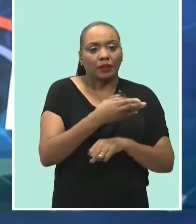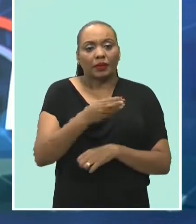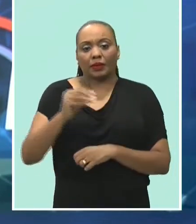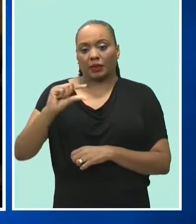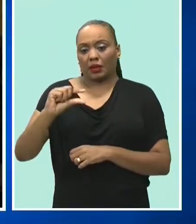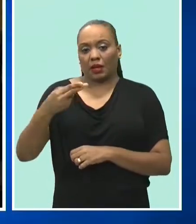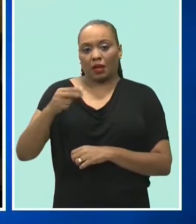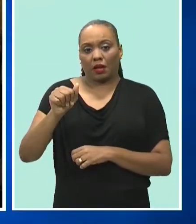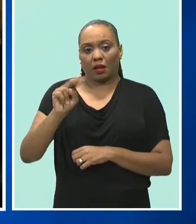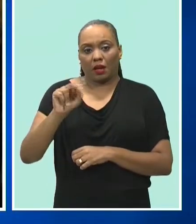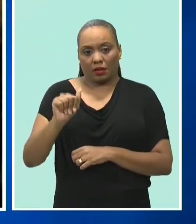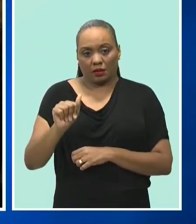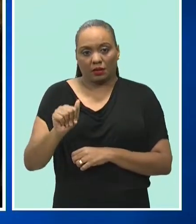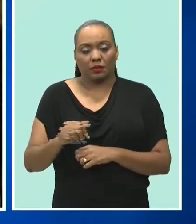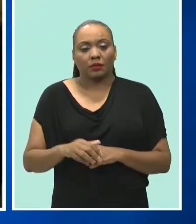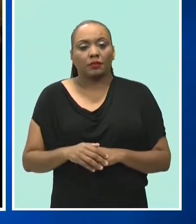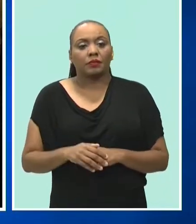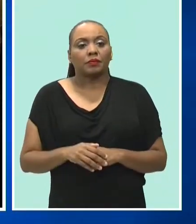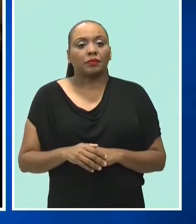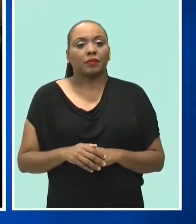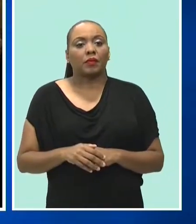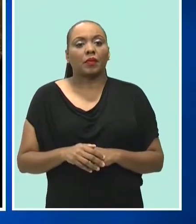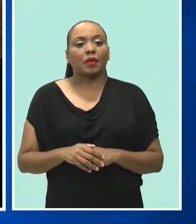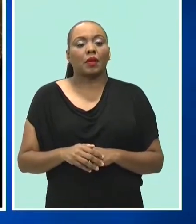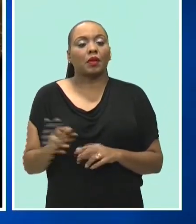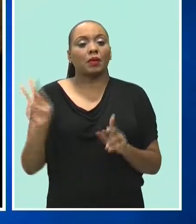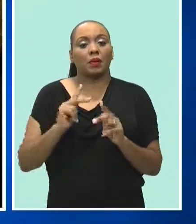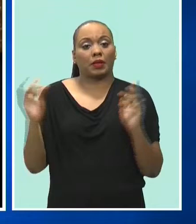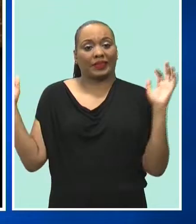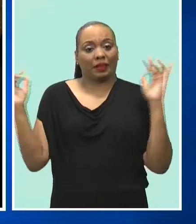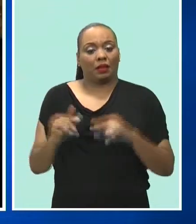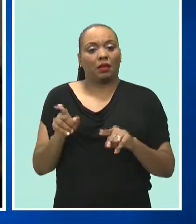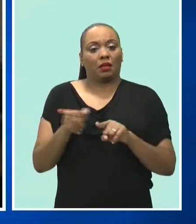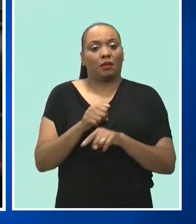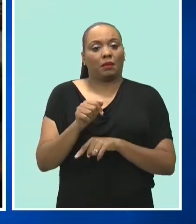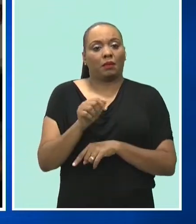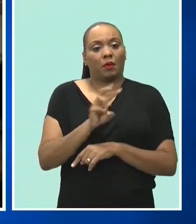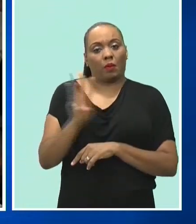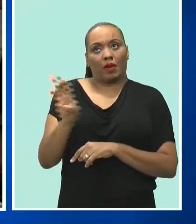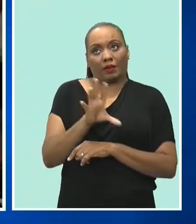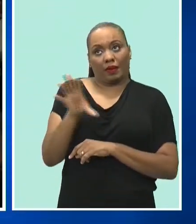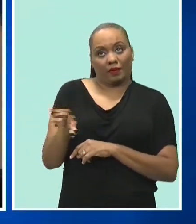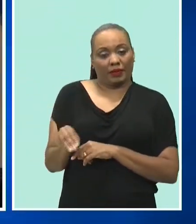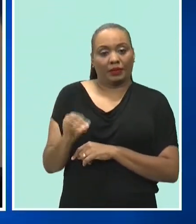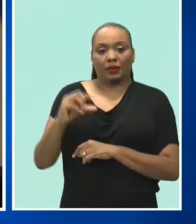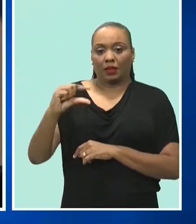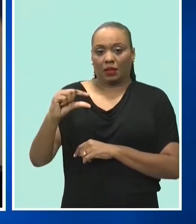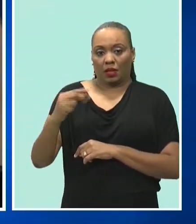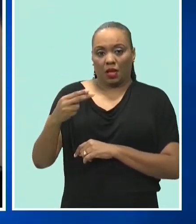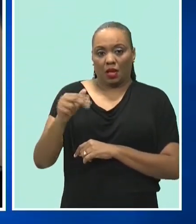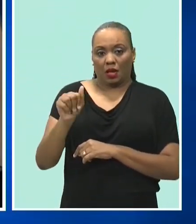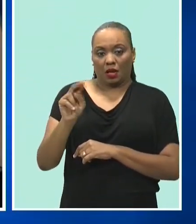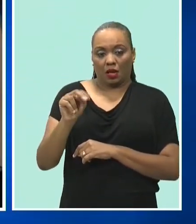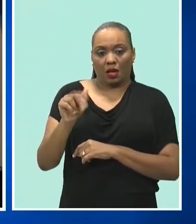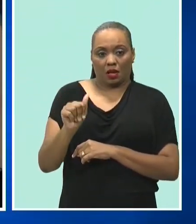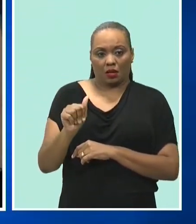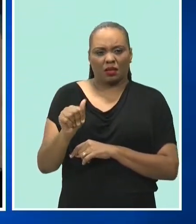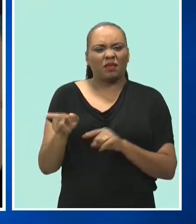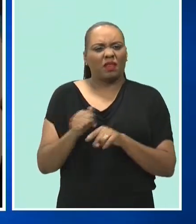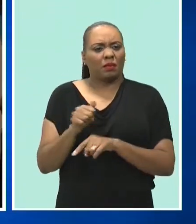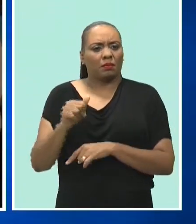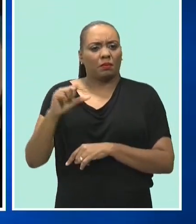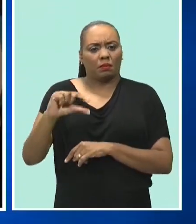playing host to a visiting tourism delegation from the West African nation, which includes senior officials of the Ghana Tourism